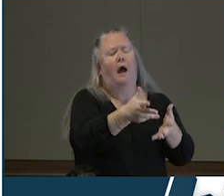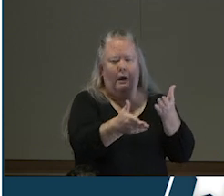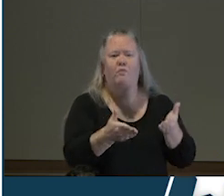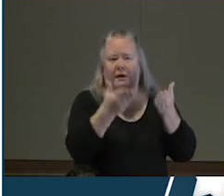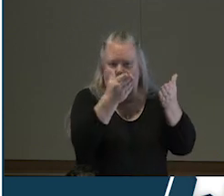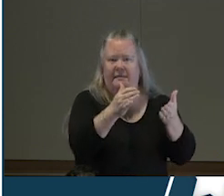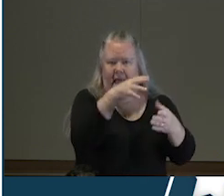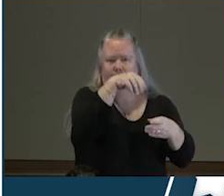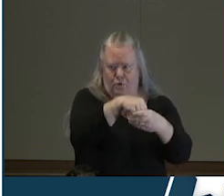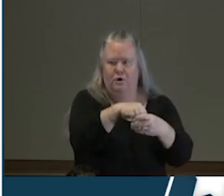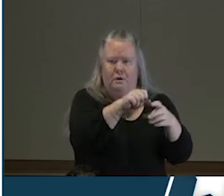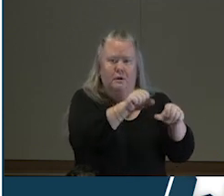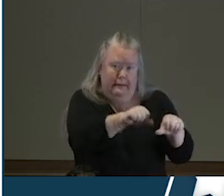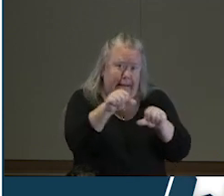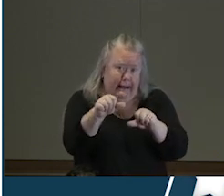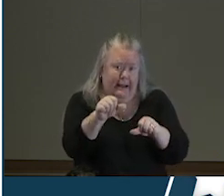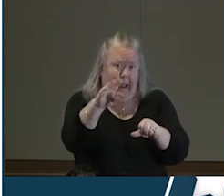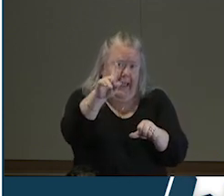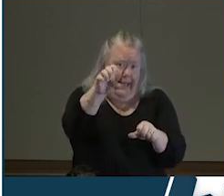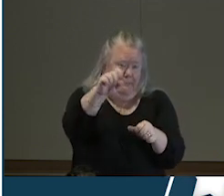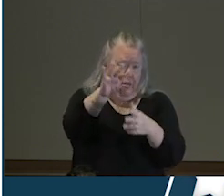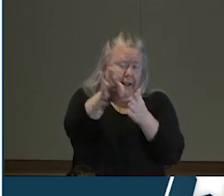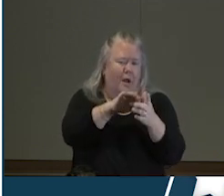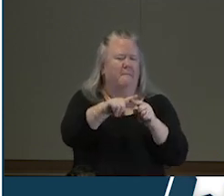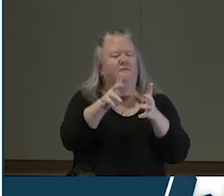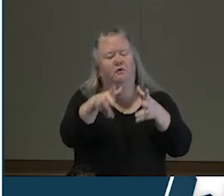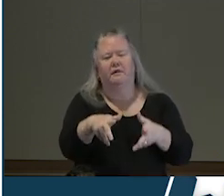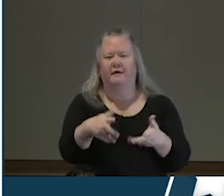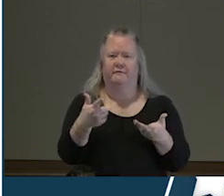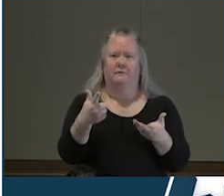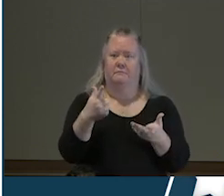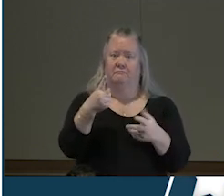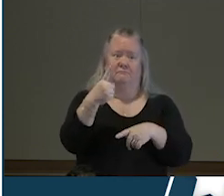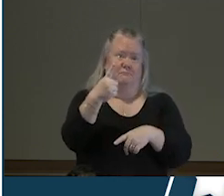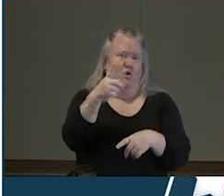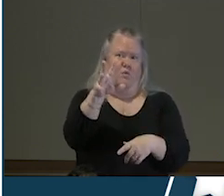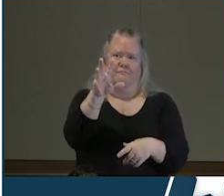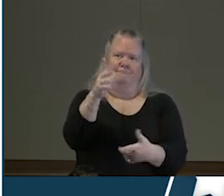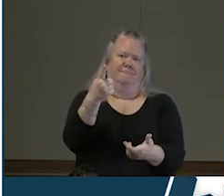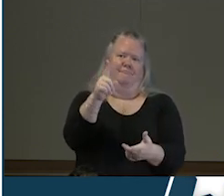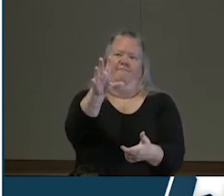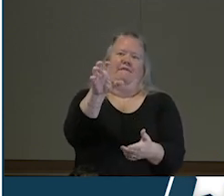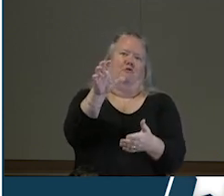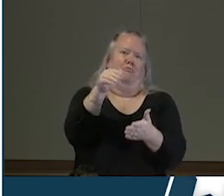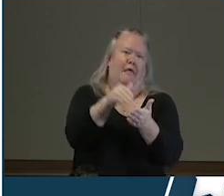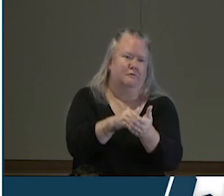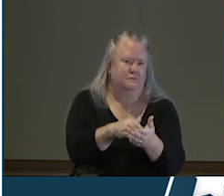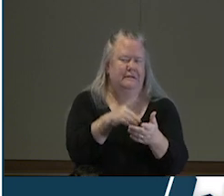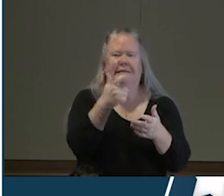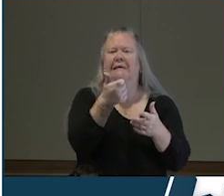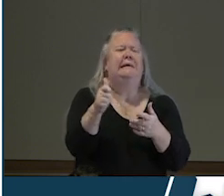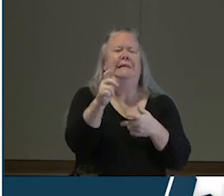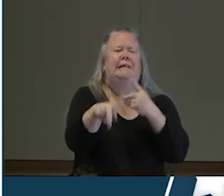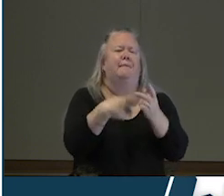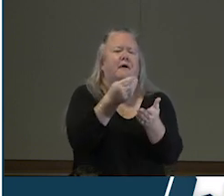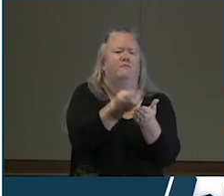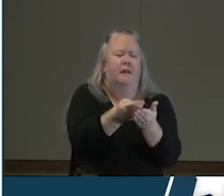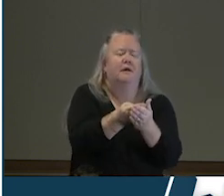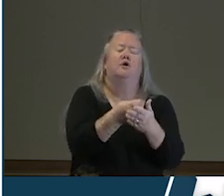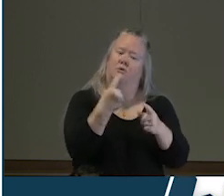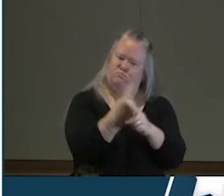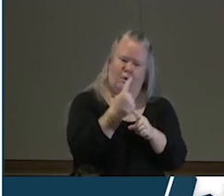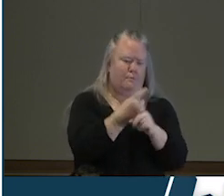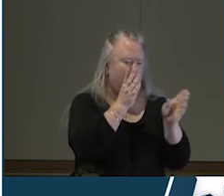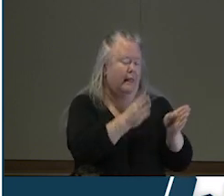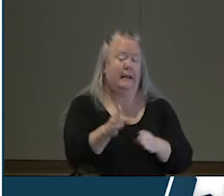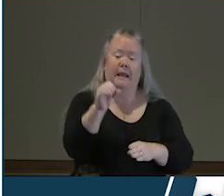recommend them put it in an ABLE account. But if we're leaving $250,000, $500,000, any amount of dollars, we need to do proper planning.